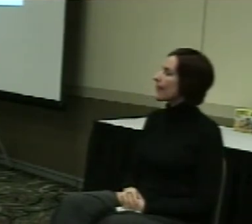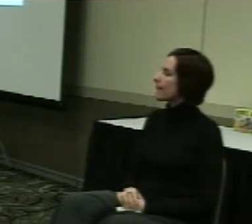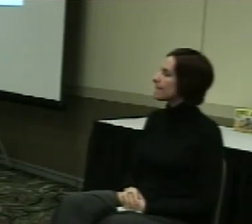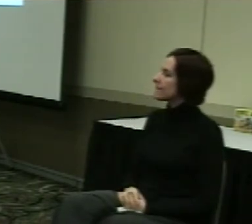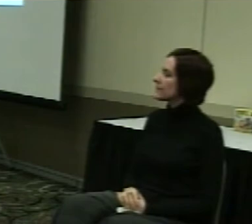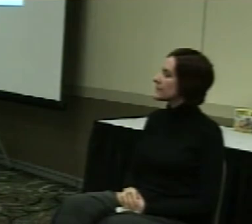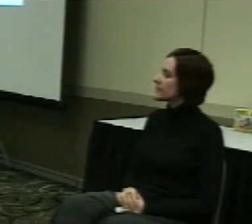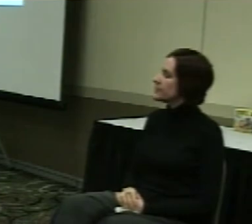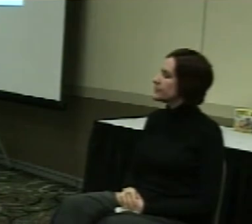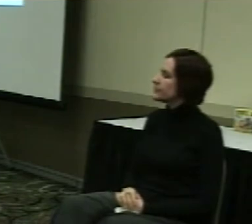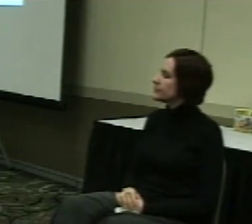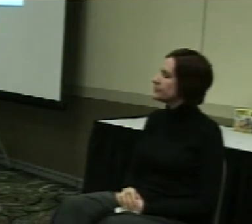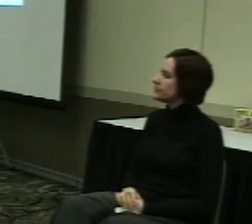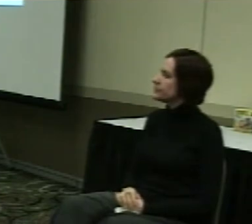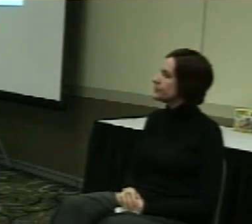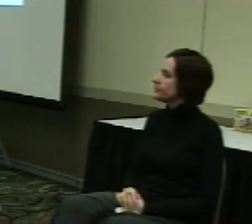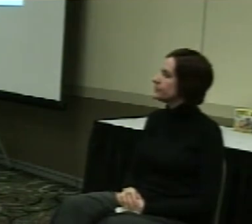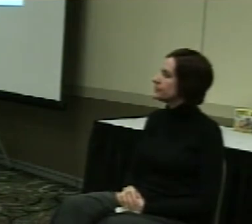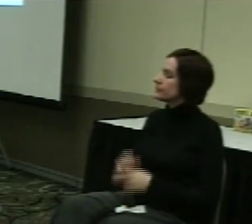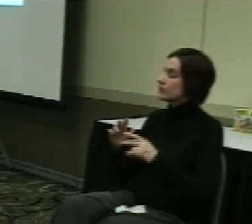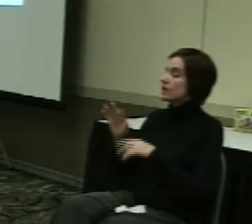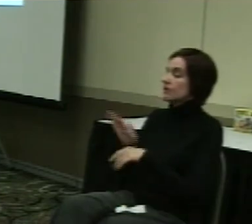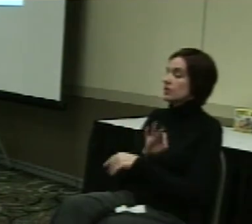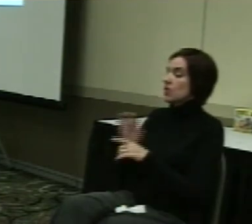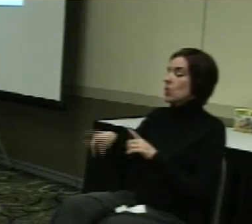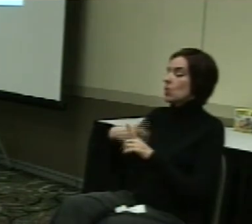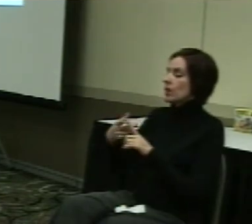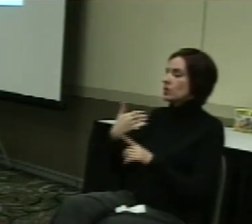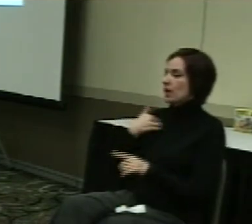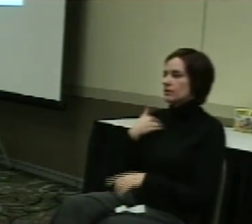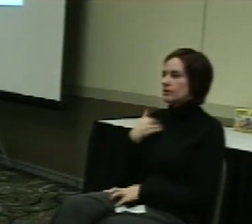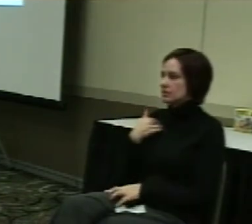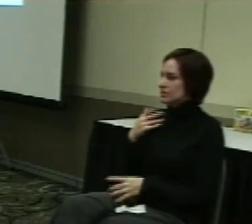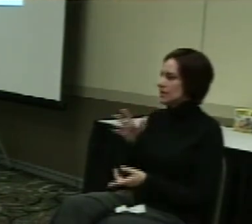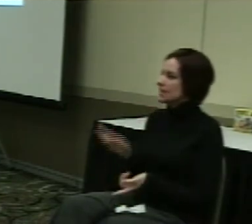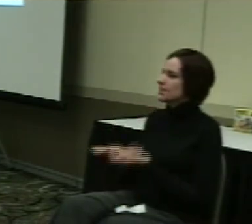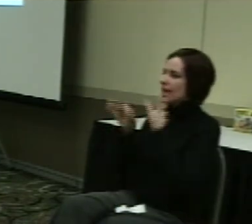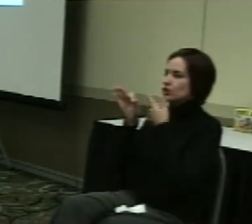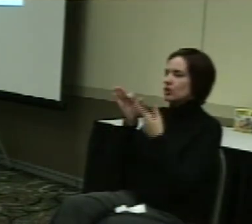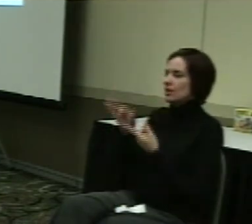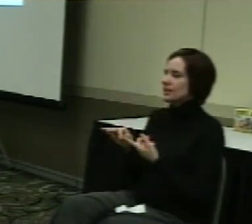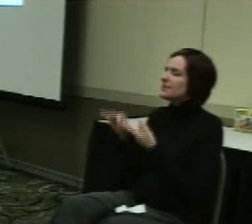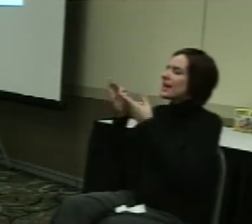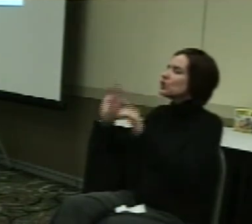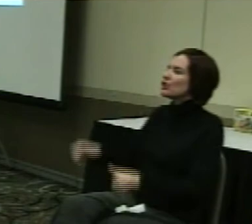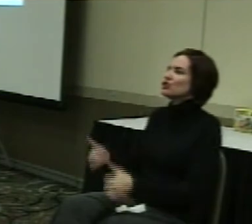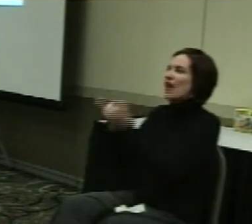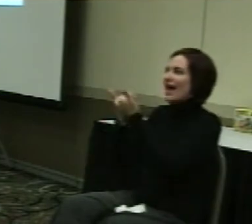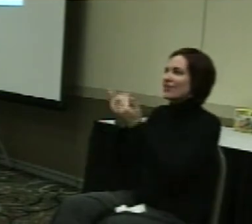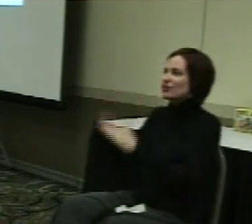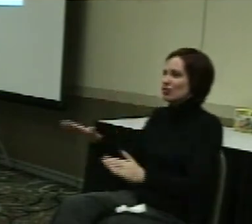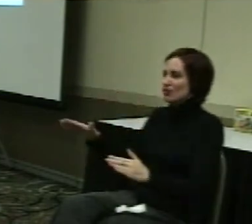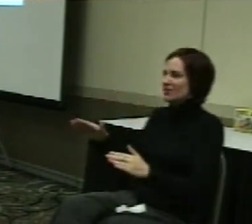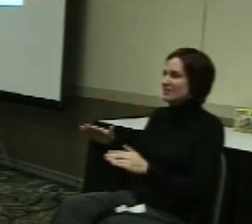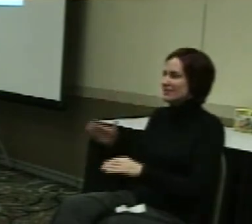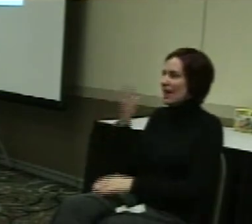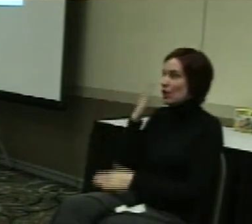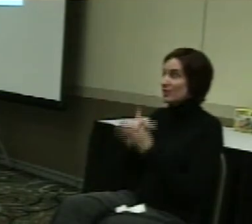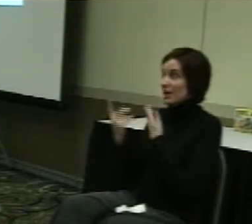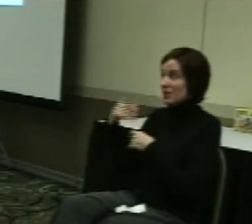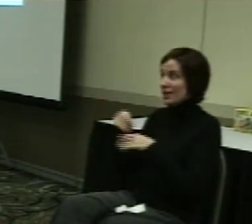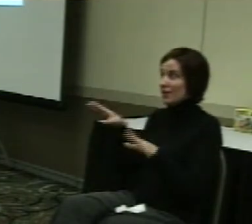when there are particularly challenging children, and who has one of those? I know somebody in this room who